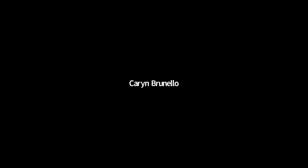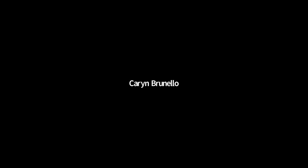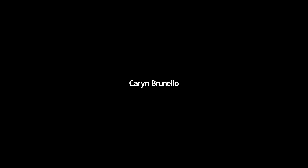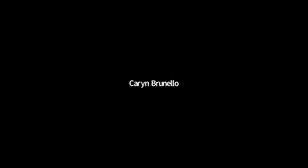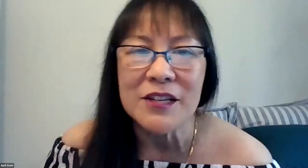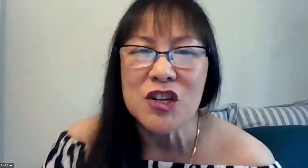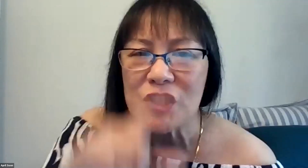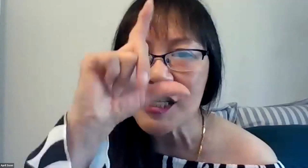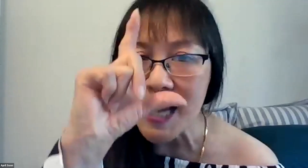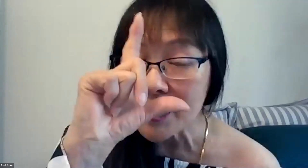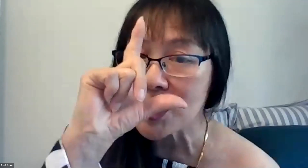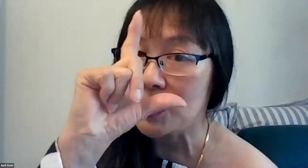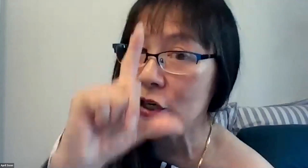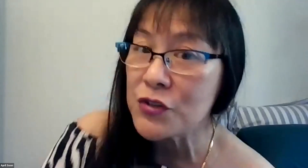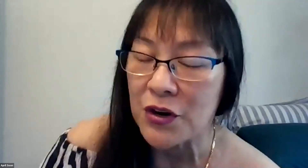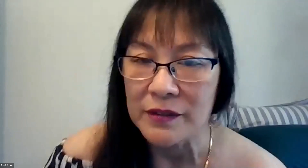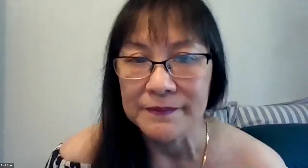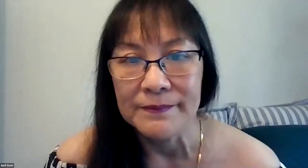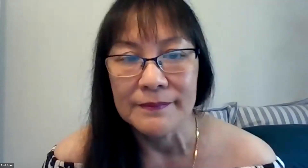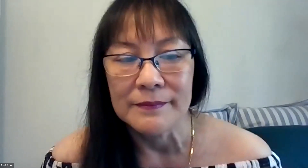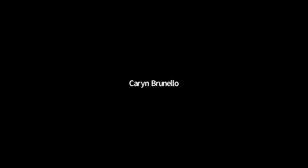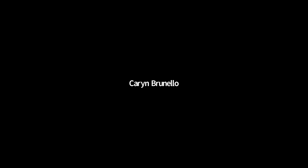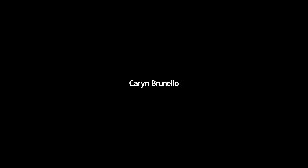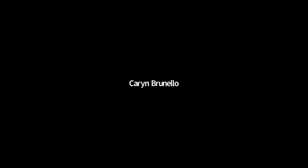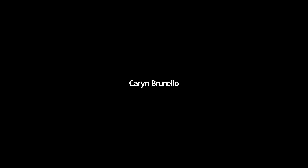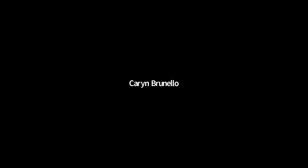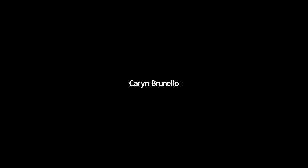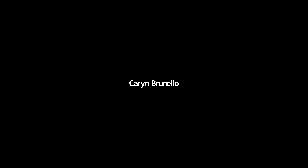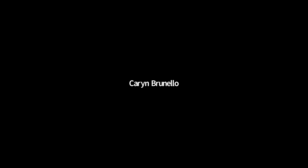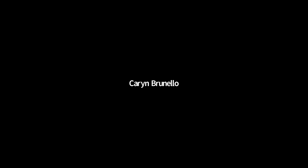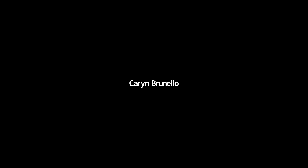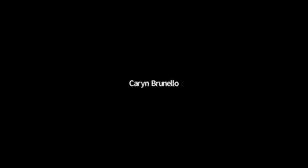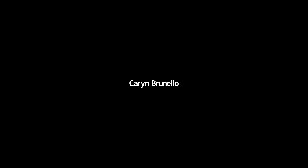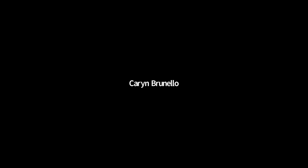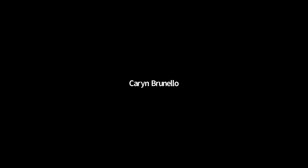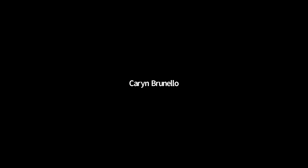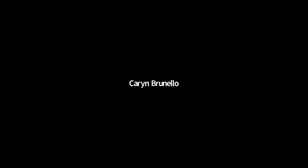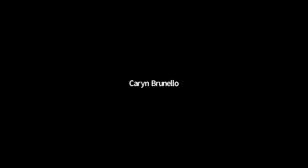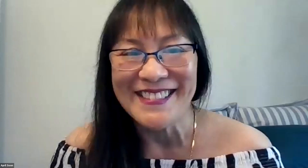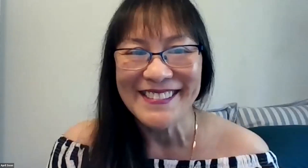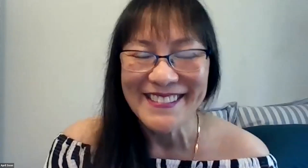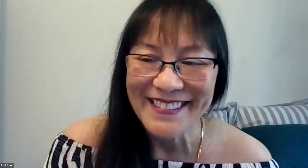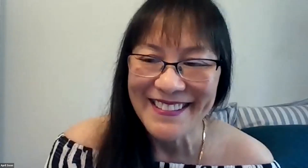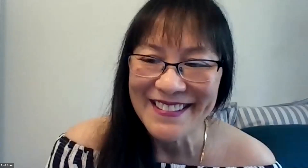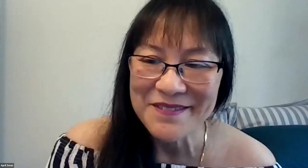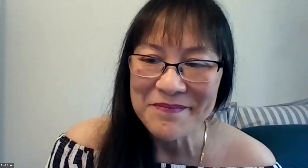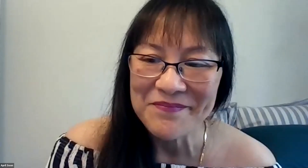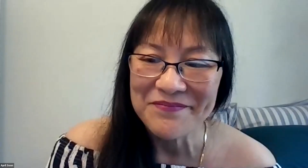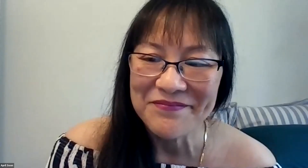and disgusting, and you're such a loser. With that sort of talk, who needs a boyfriend?